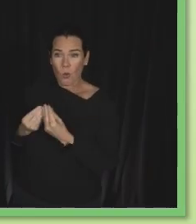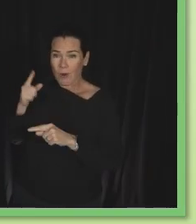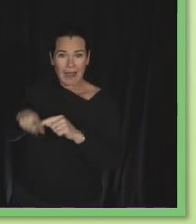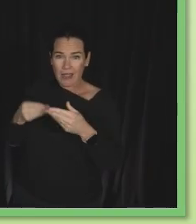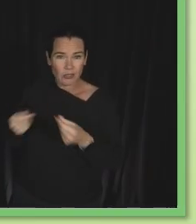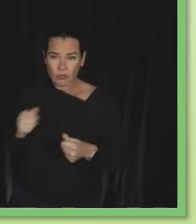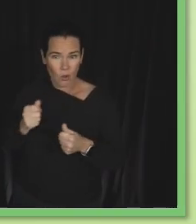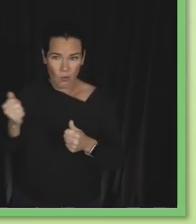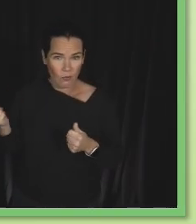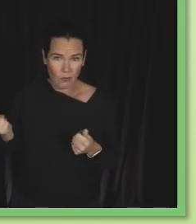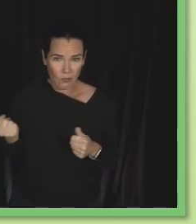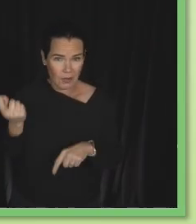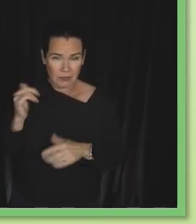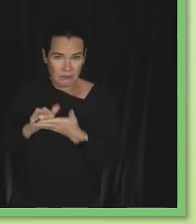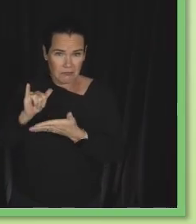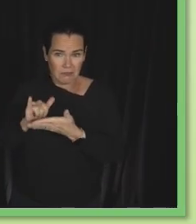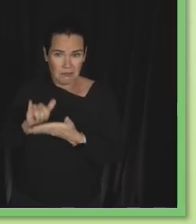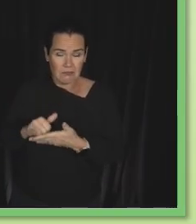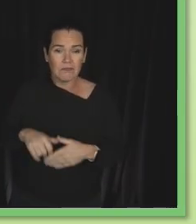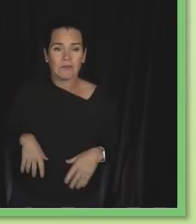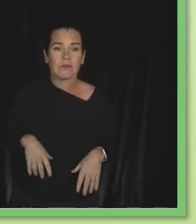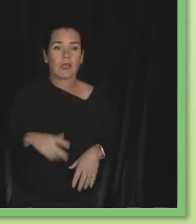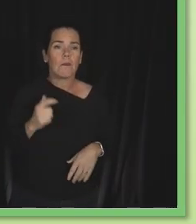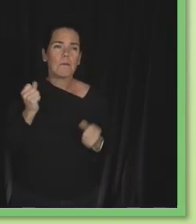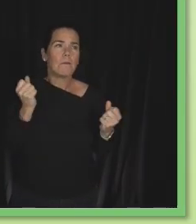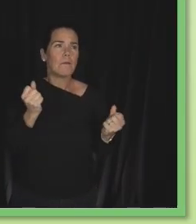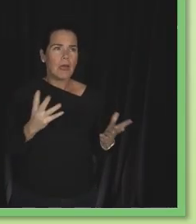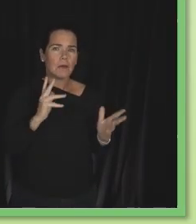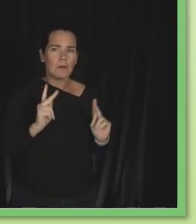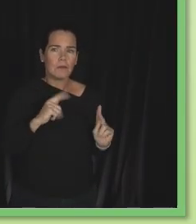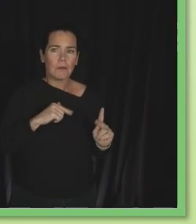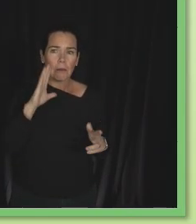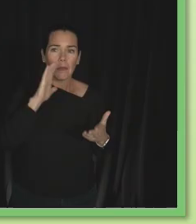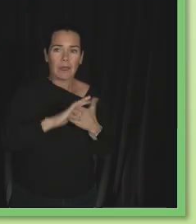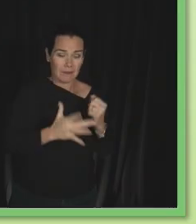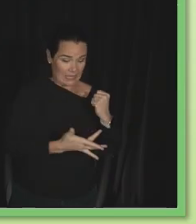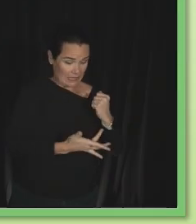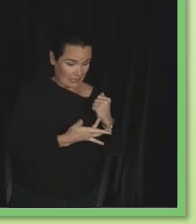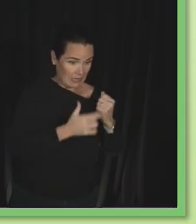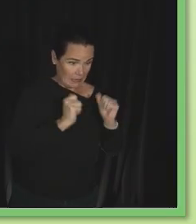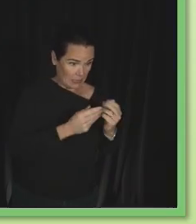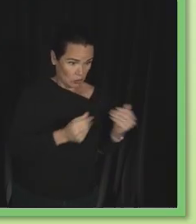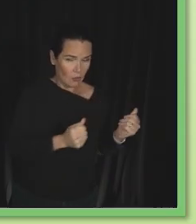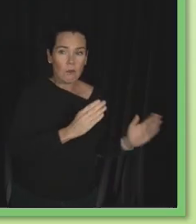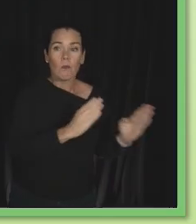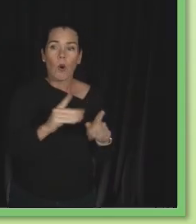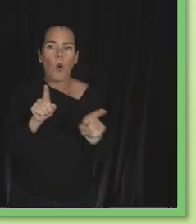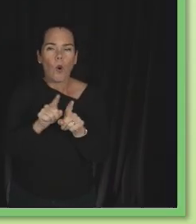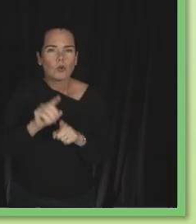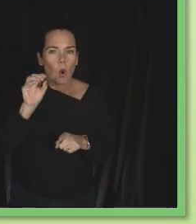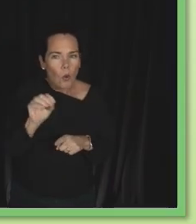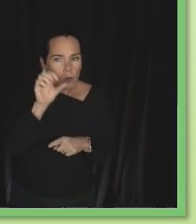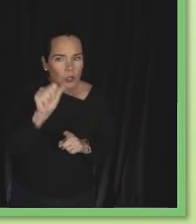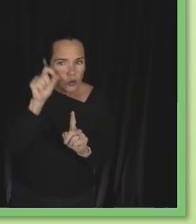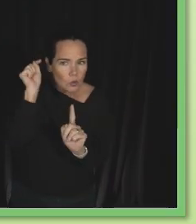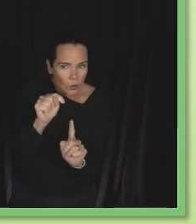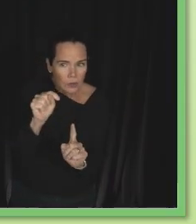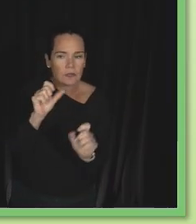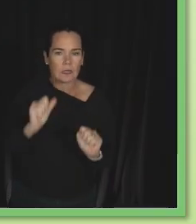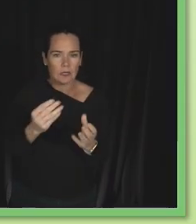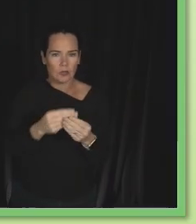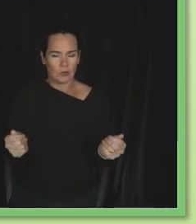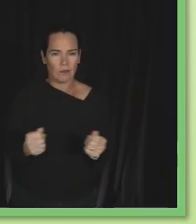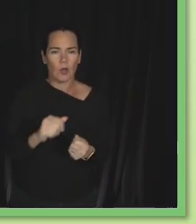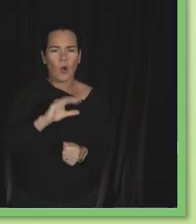believe technology is the main mean to achieve these, and beyond technology, open source is the main mean to achieve these. So really, open source is